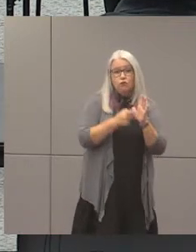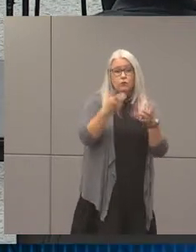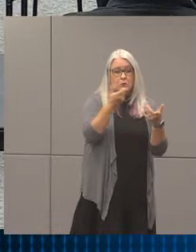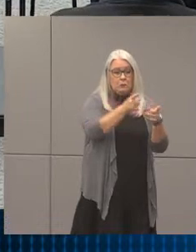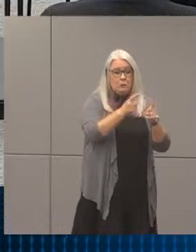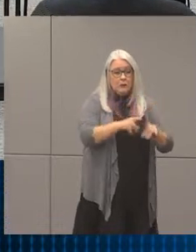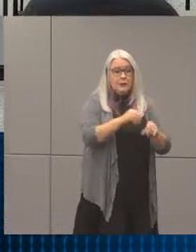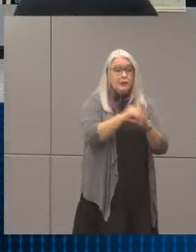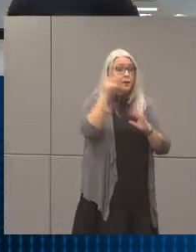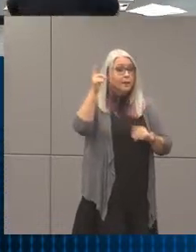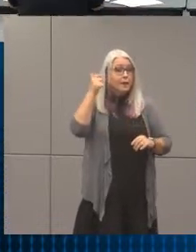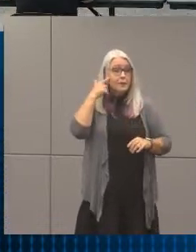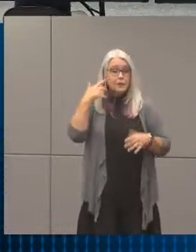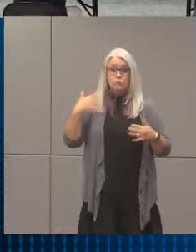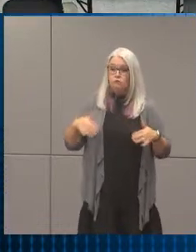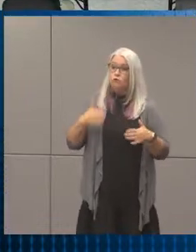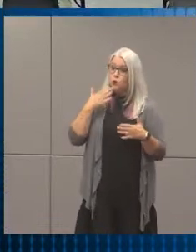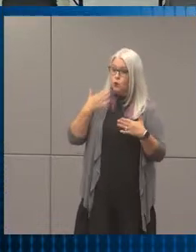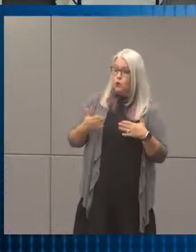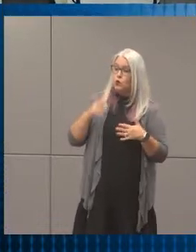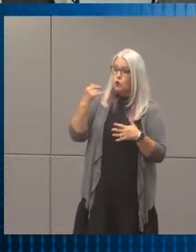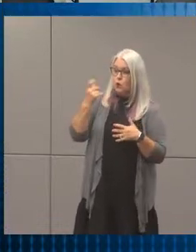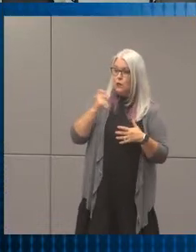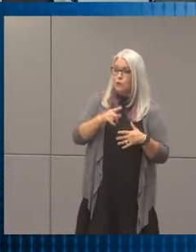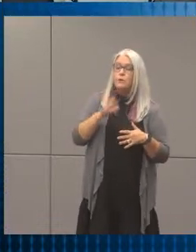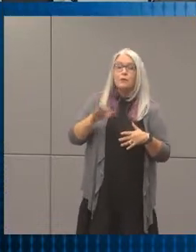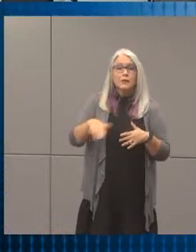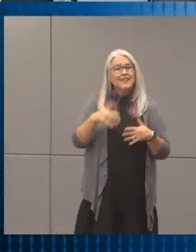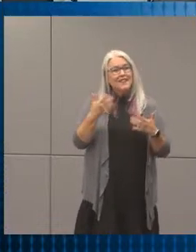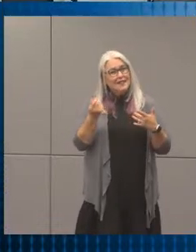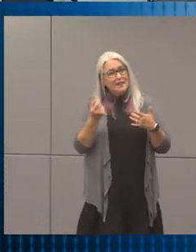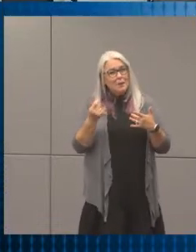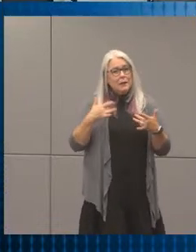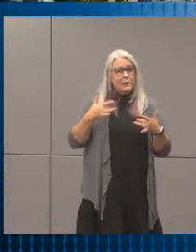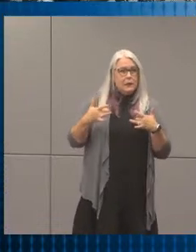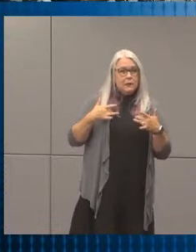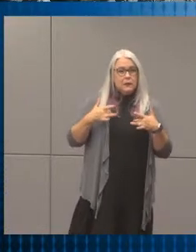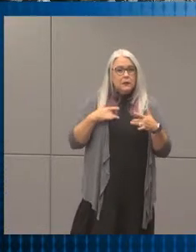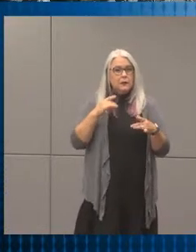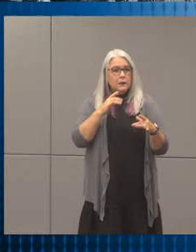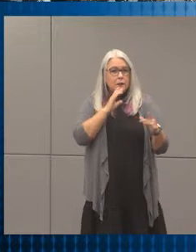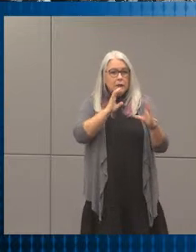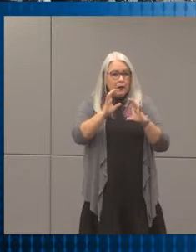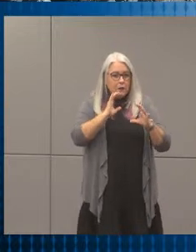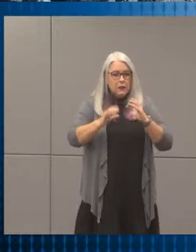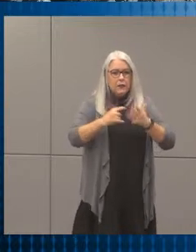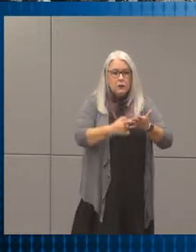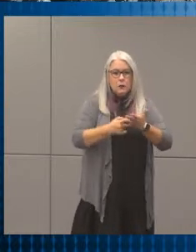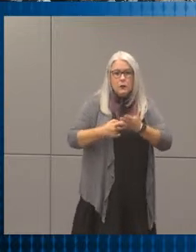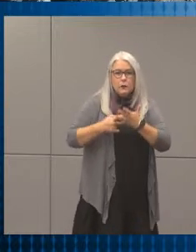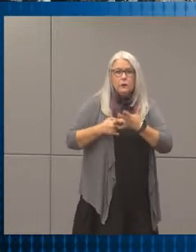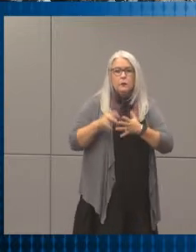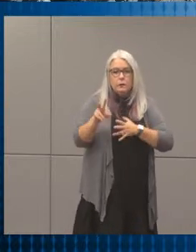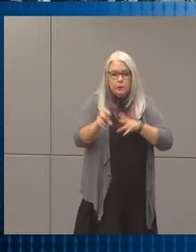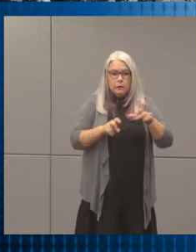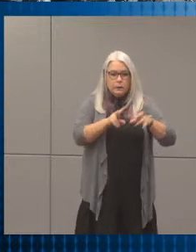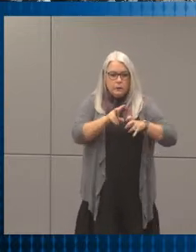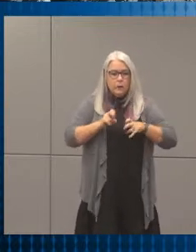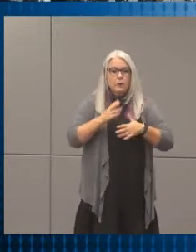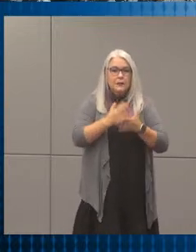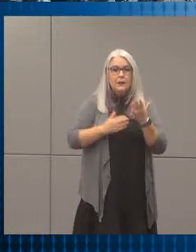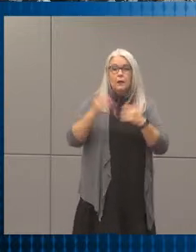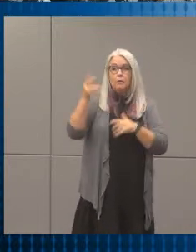Yes, that's a good question. So it is a little concerning to hear conversations about clawing back some of the federal money that